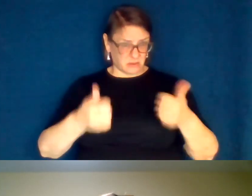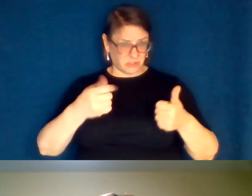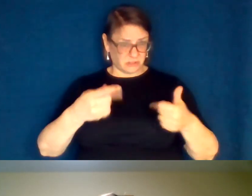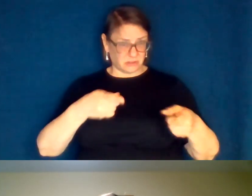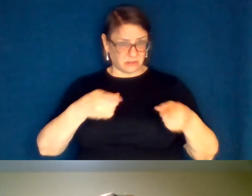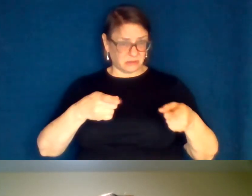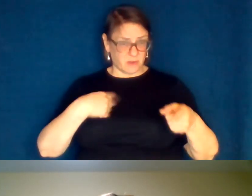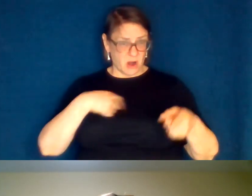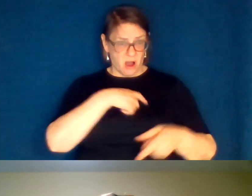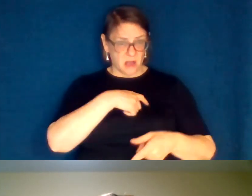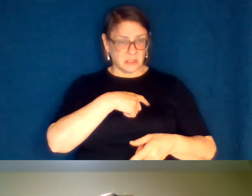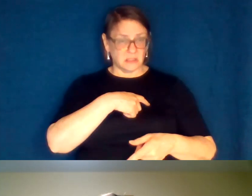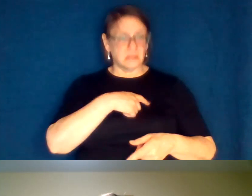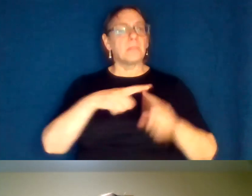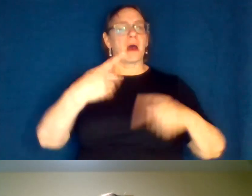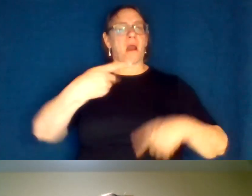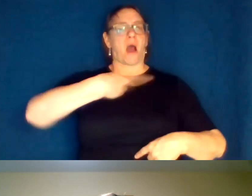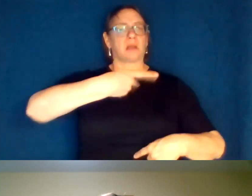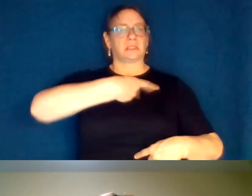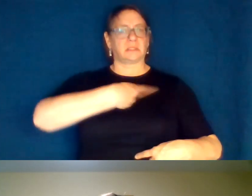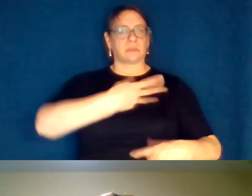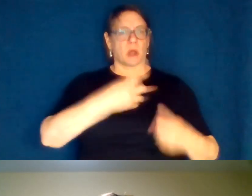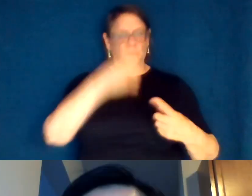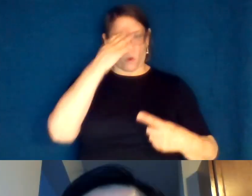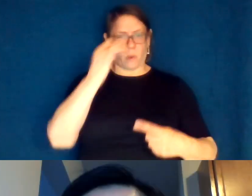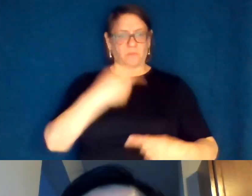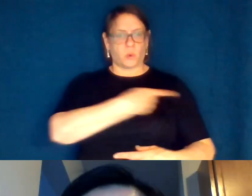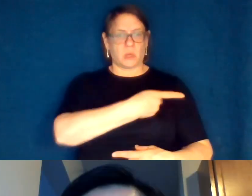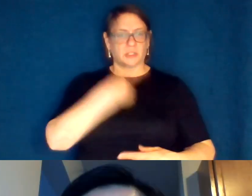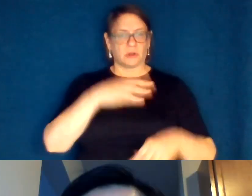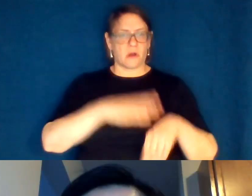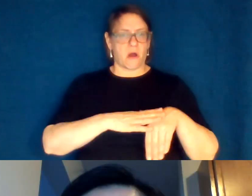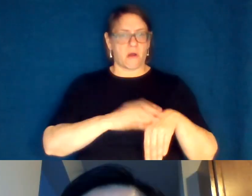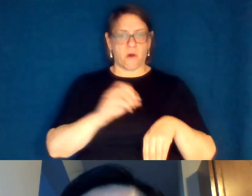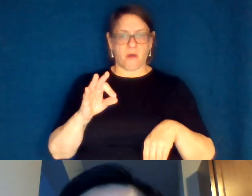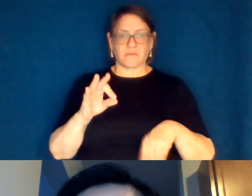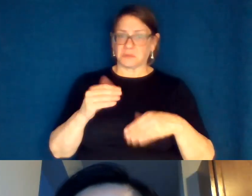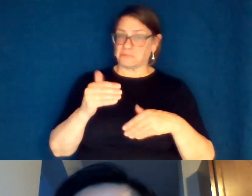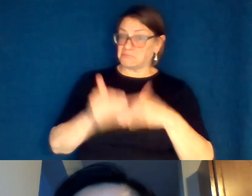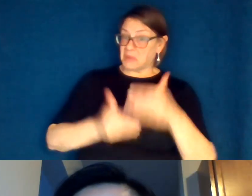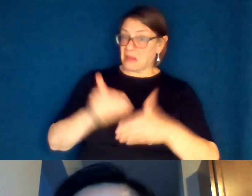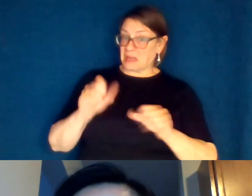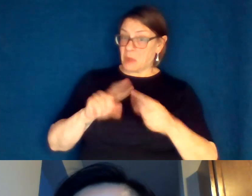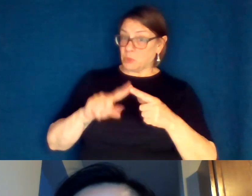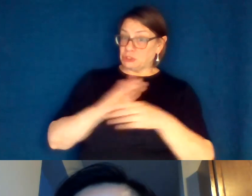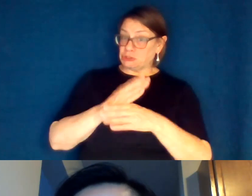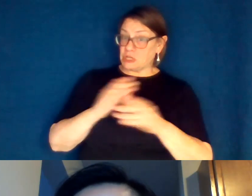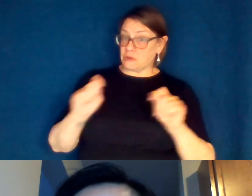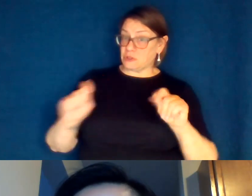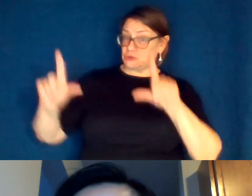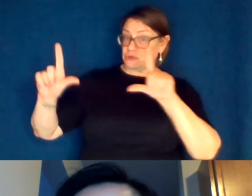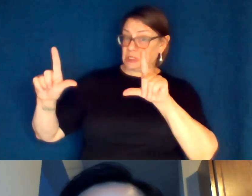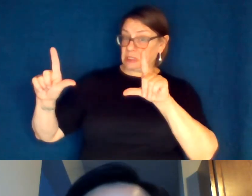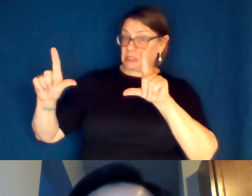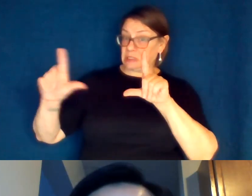Yeah, I can turn my video off, but I'm not sure, Bethany, are we able to share the screen and